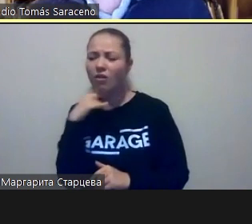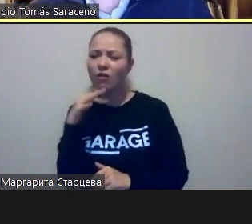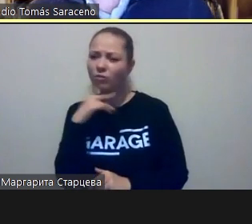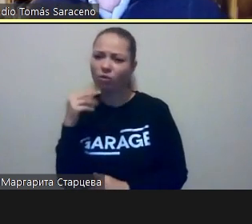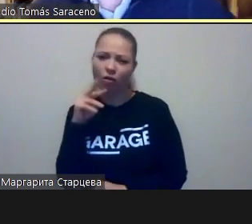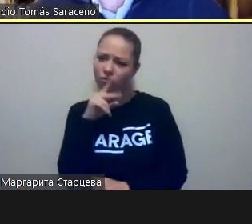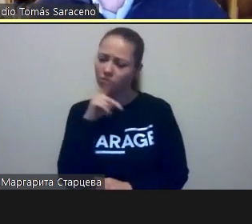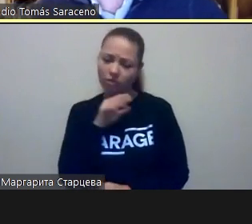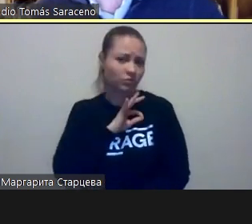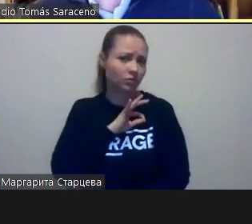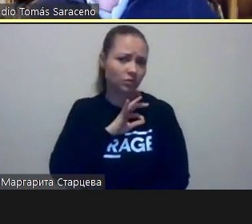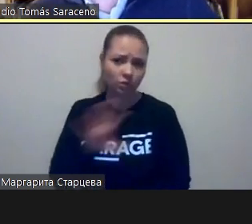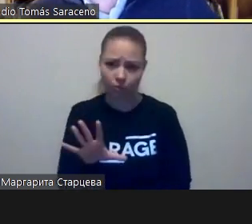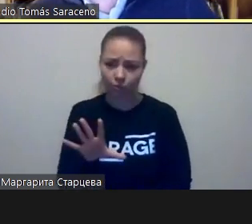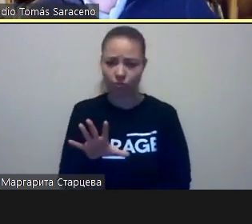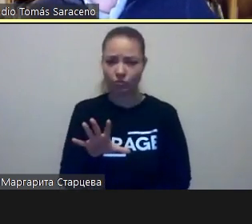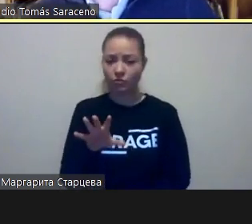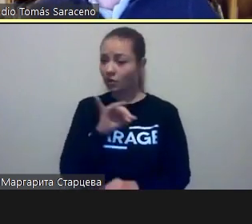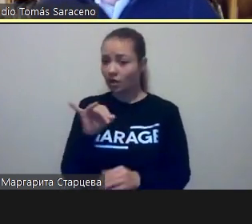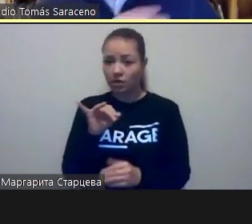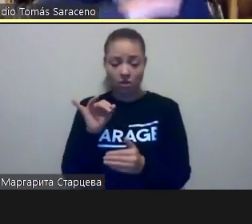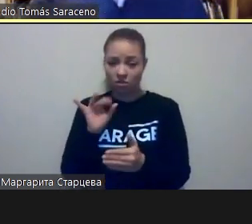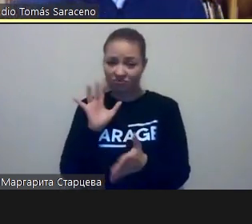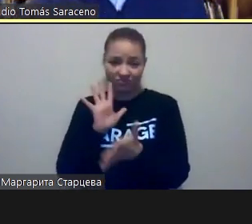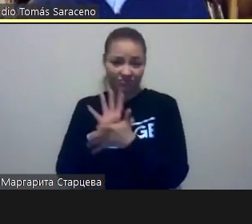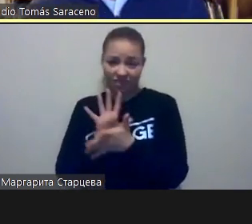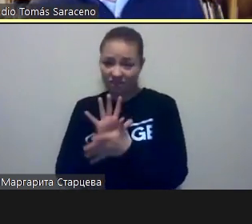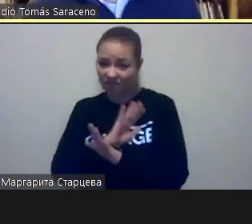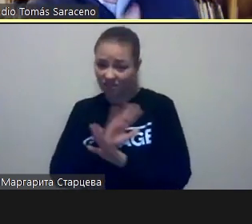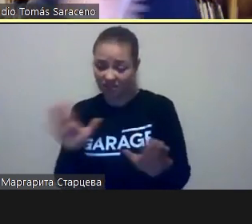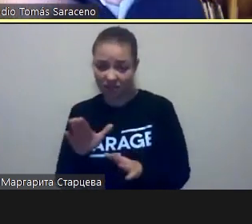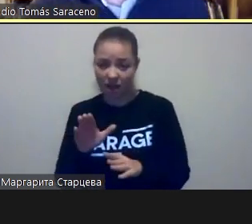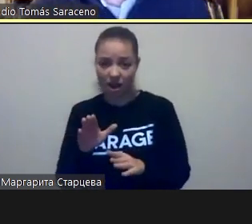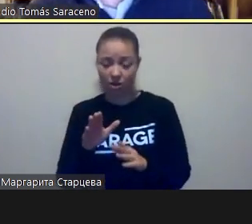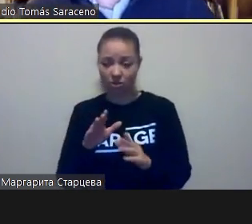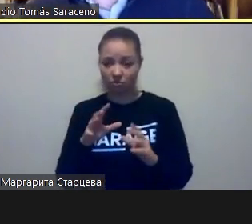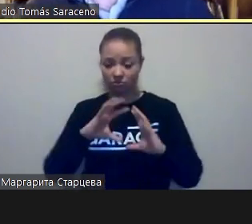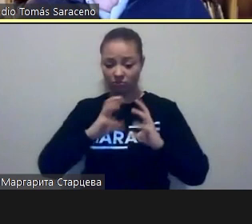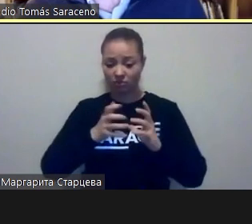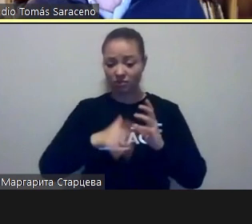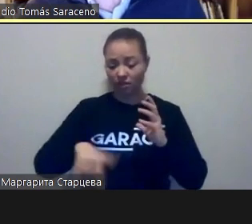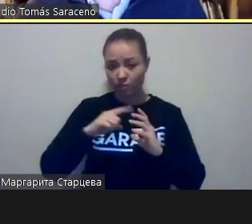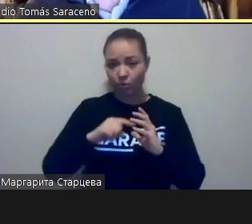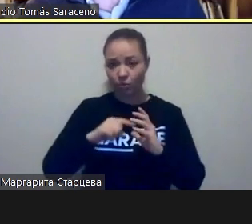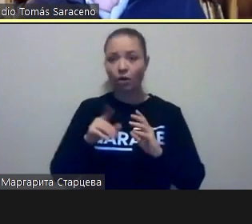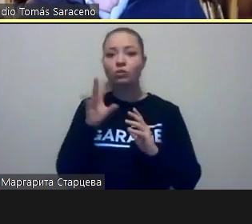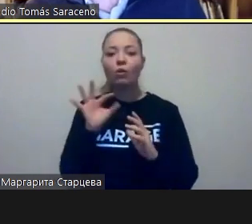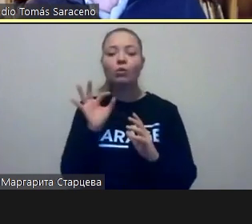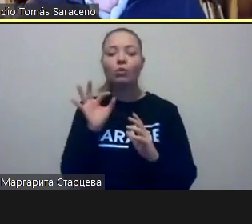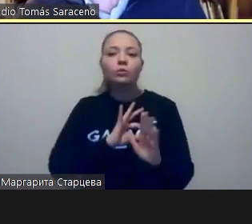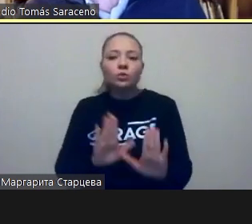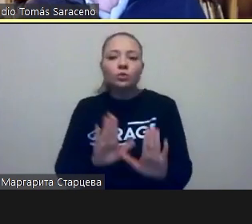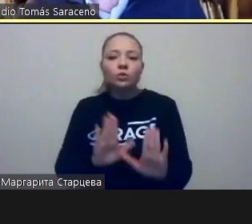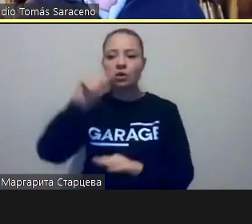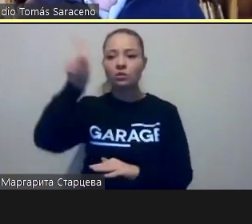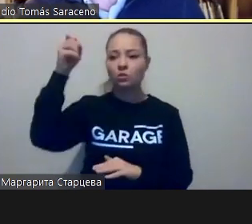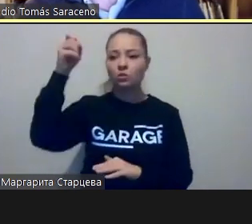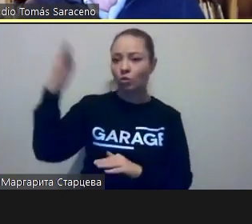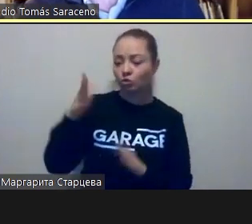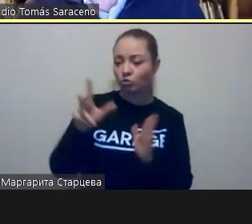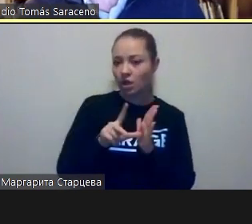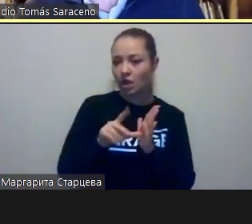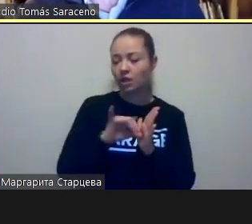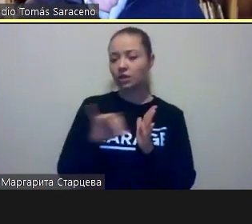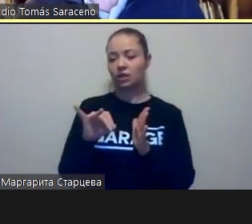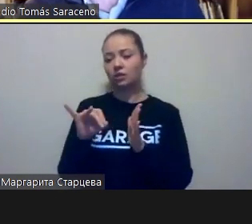infrared radiation from the Earth. Then later you will be able to circumnavigate the Earth with the wind currents. What we can see